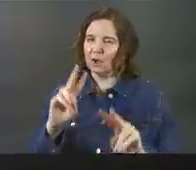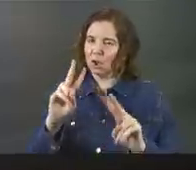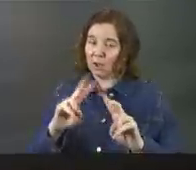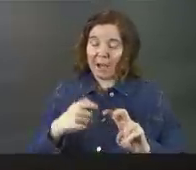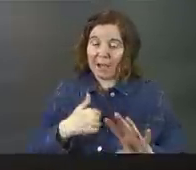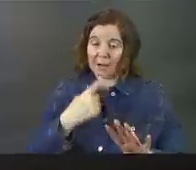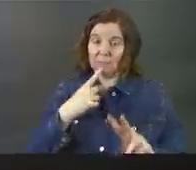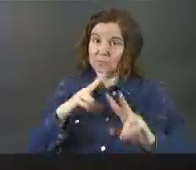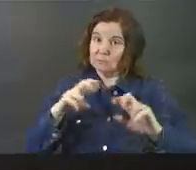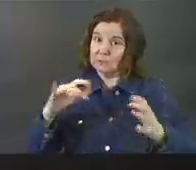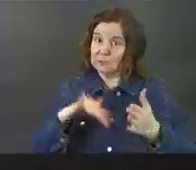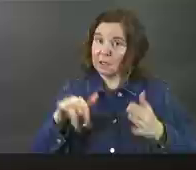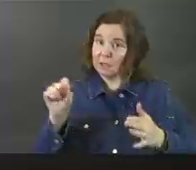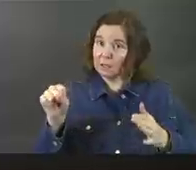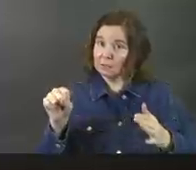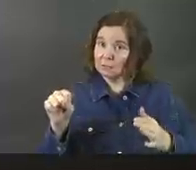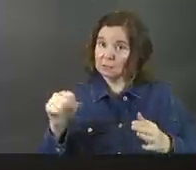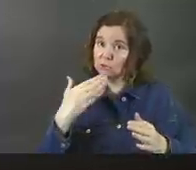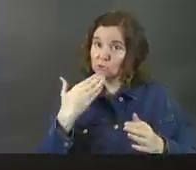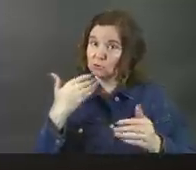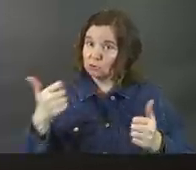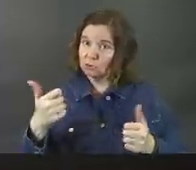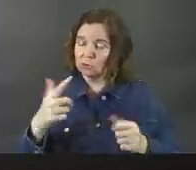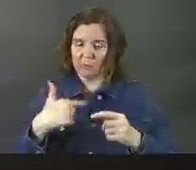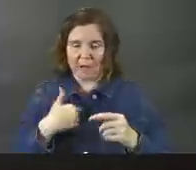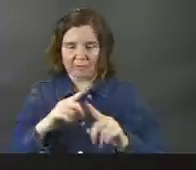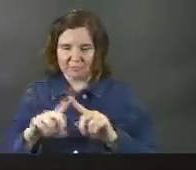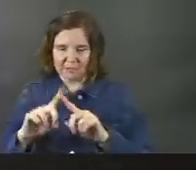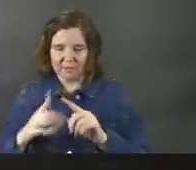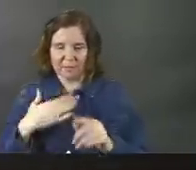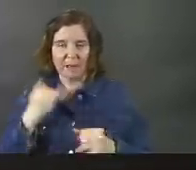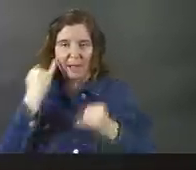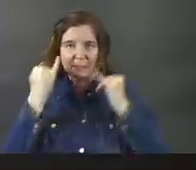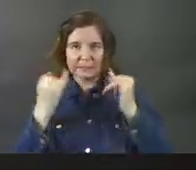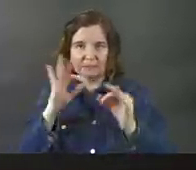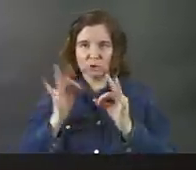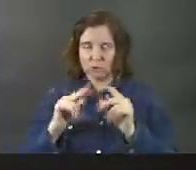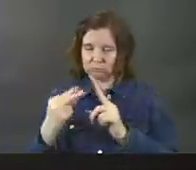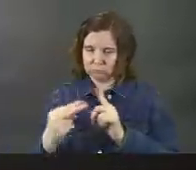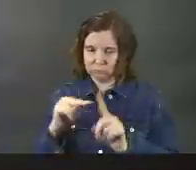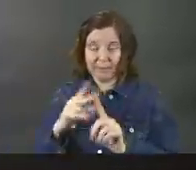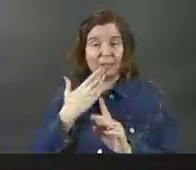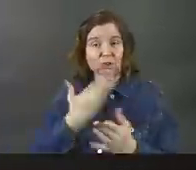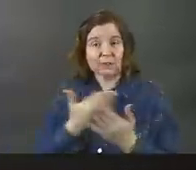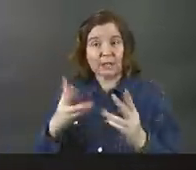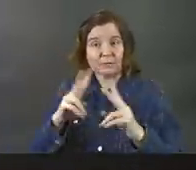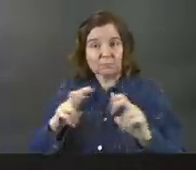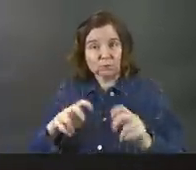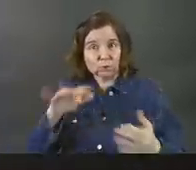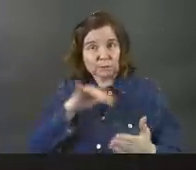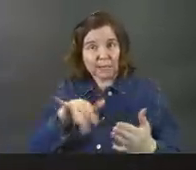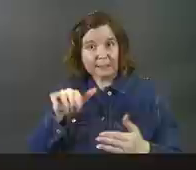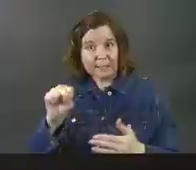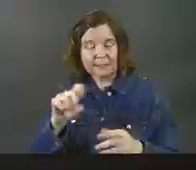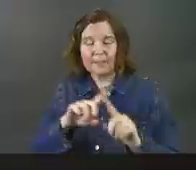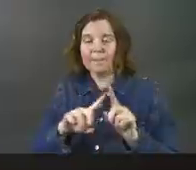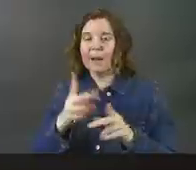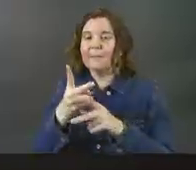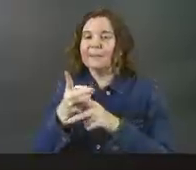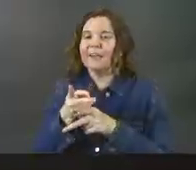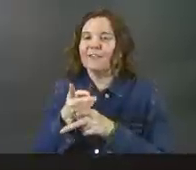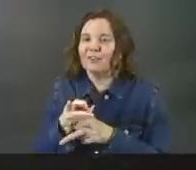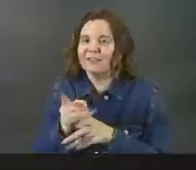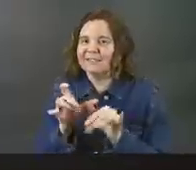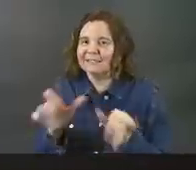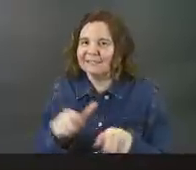into it. I'm not telling you don't look into the book of Revelation, okay? I've got all sorts of my ideas and interpretations. That's a good thing to do. Study it. But be